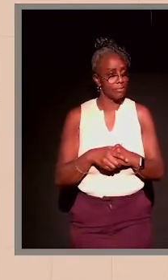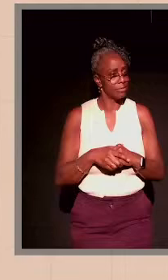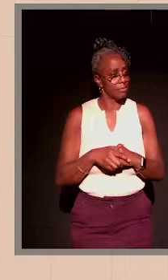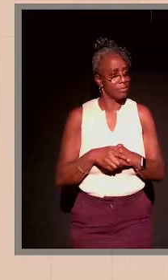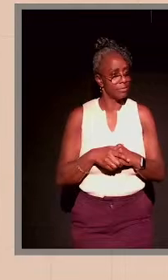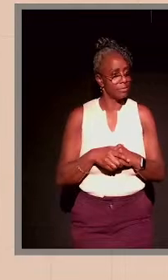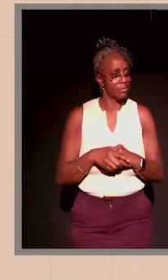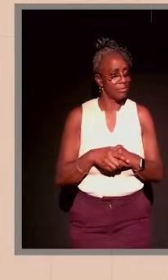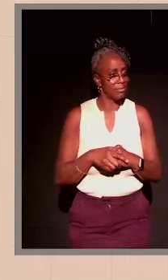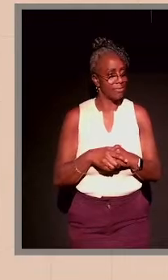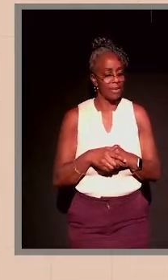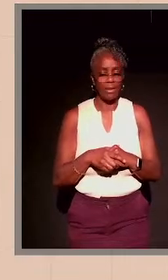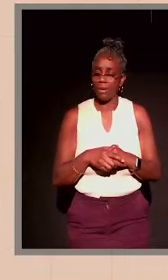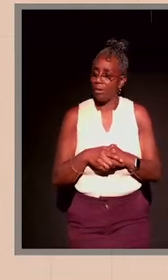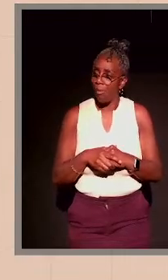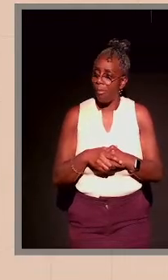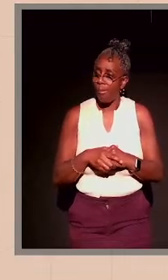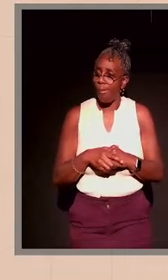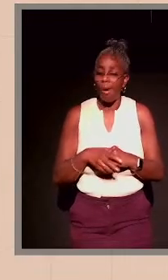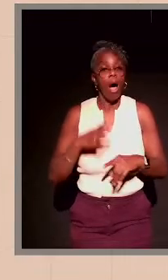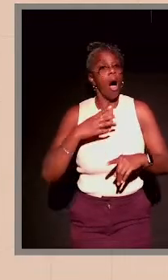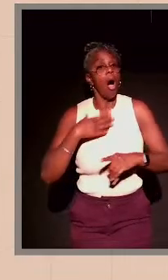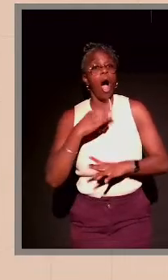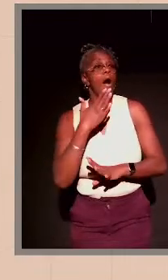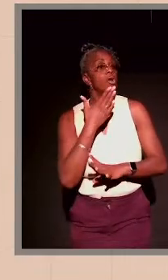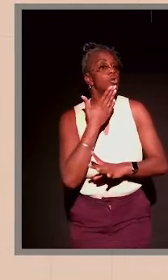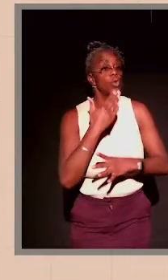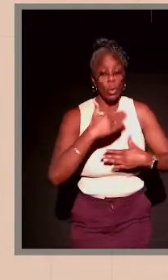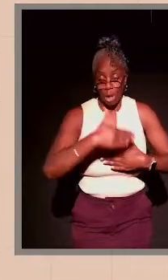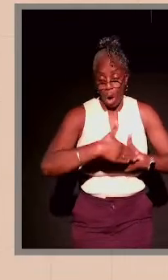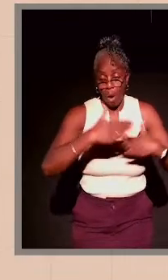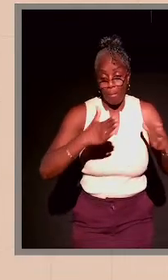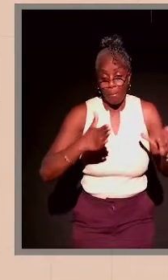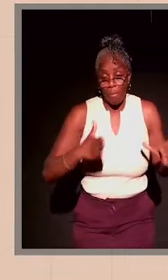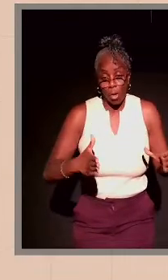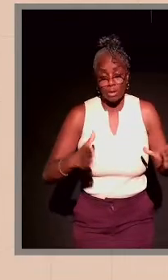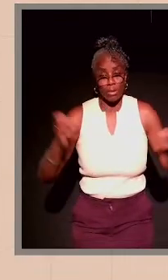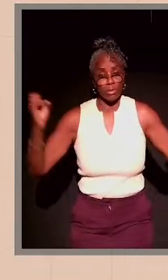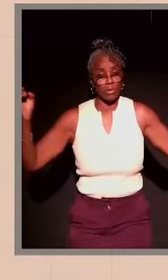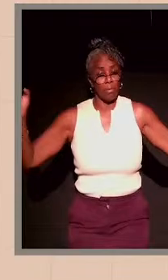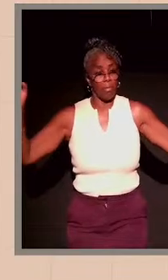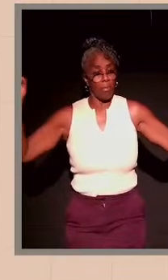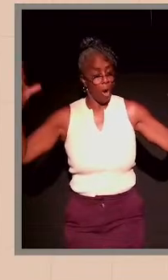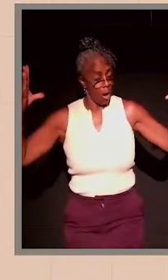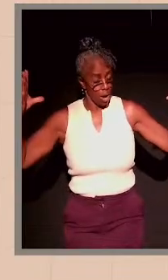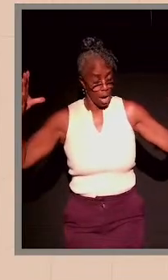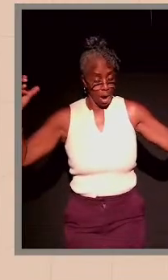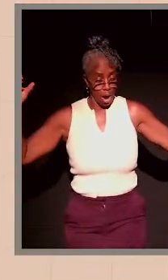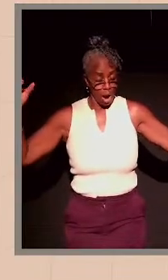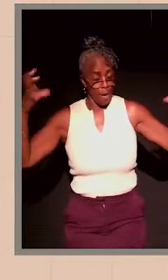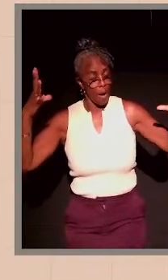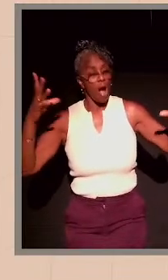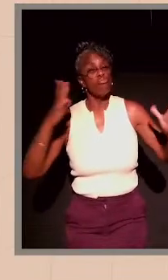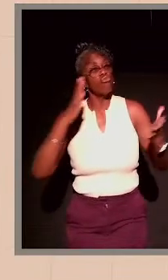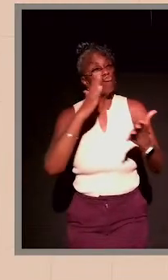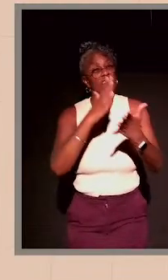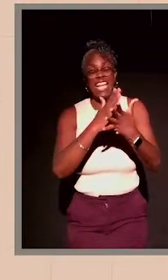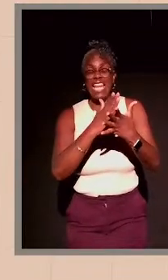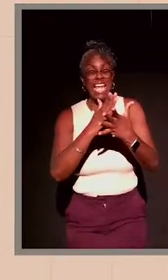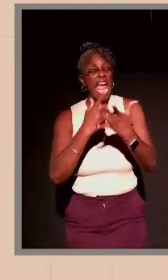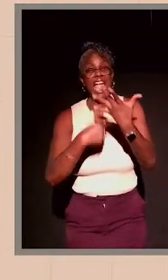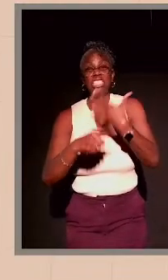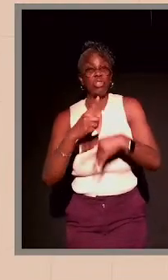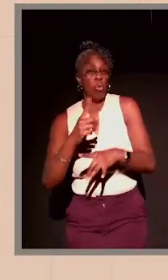use is a Faderfox PC4, which is basically a black box